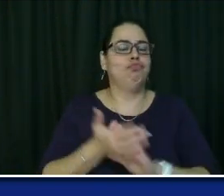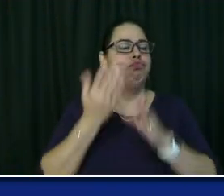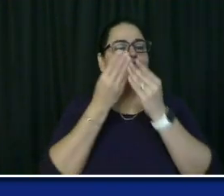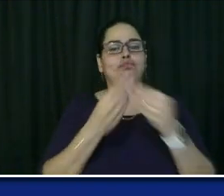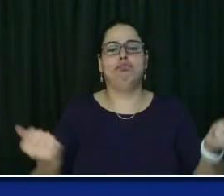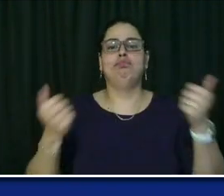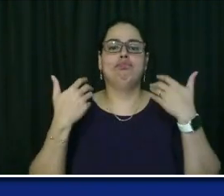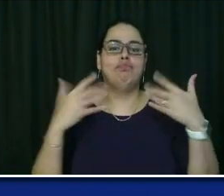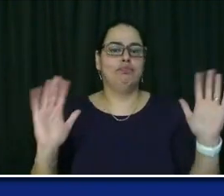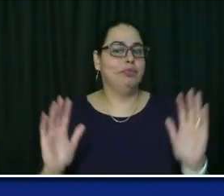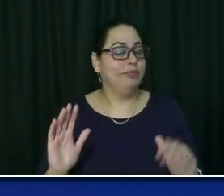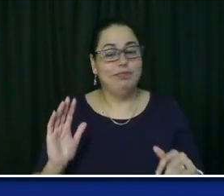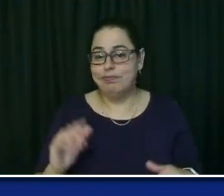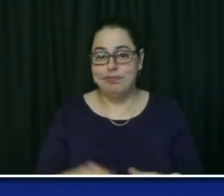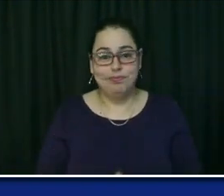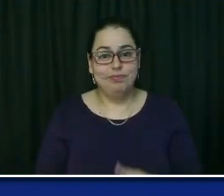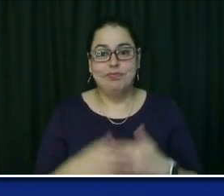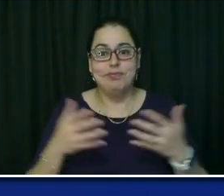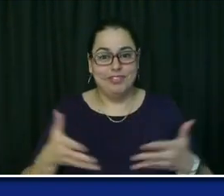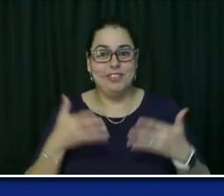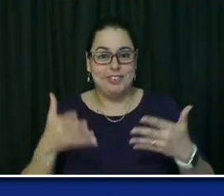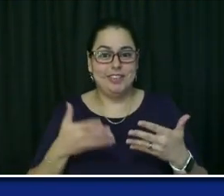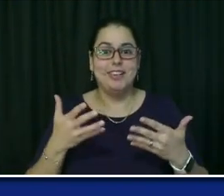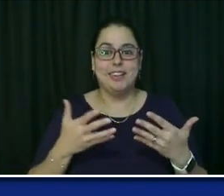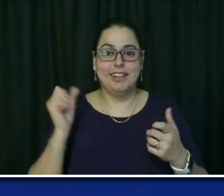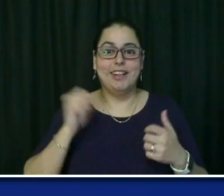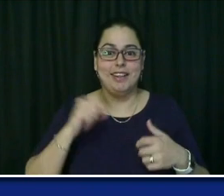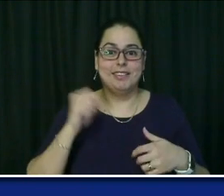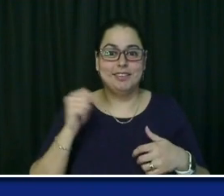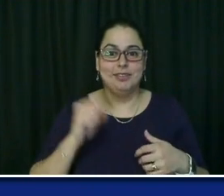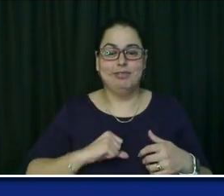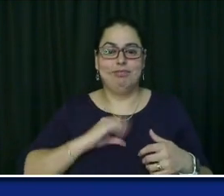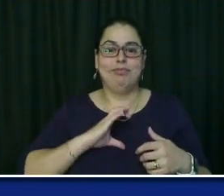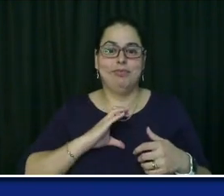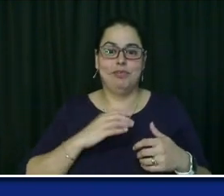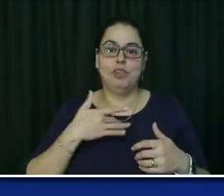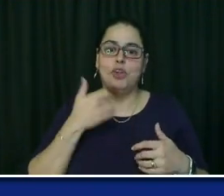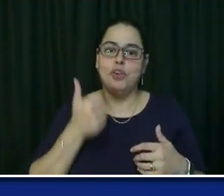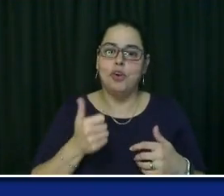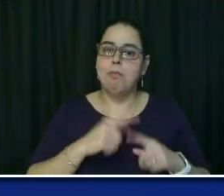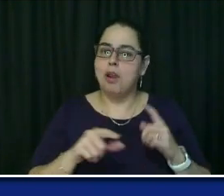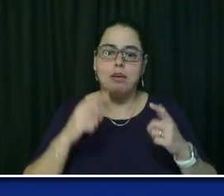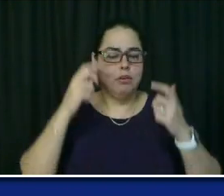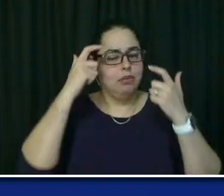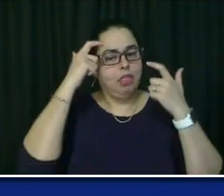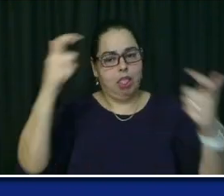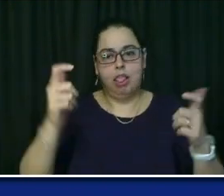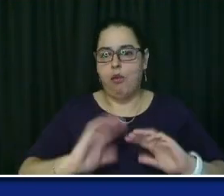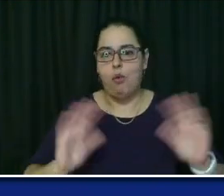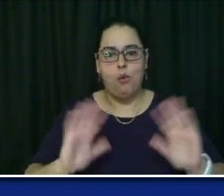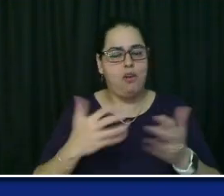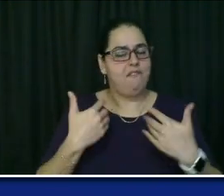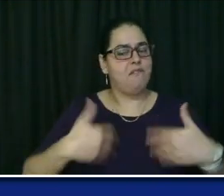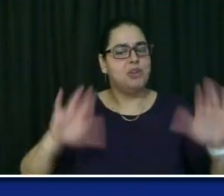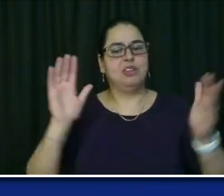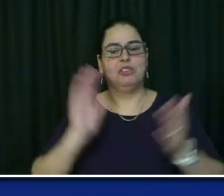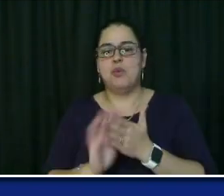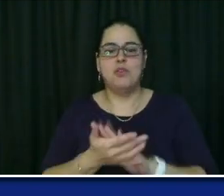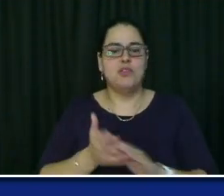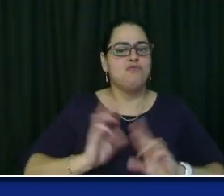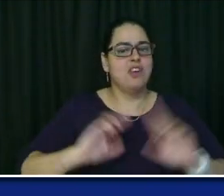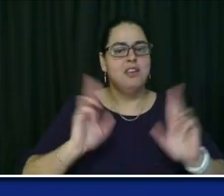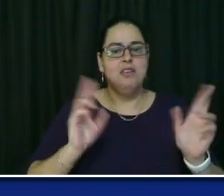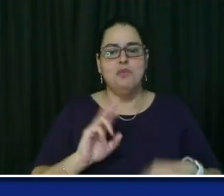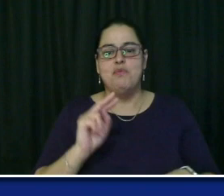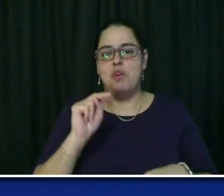by any means cocky. And I don't have a date in mind by Election Day, by Christmas or New Year's Eve. We're going to be